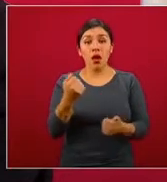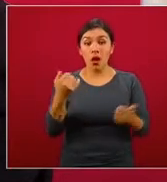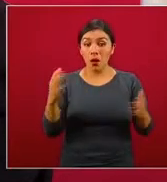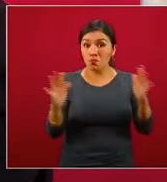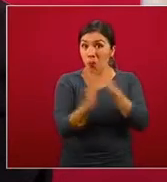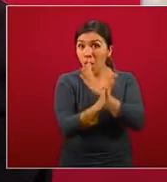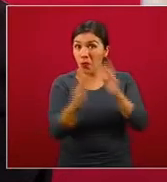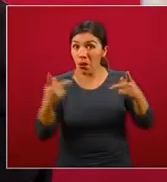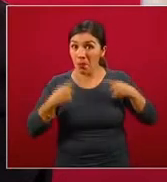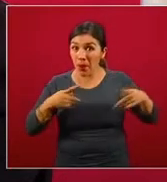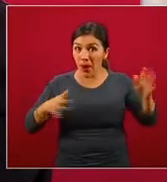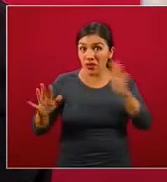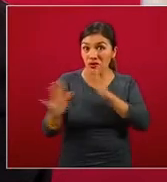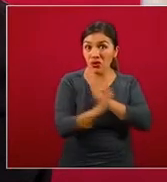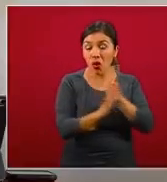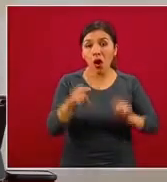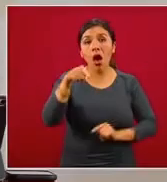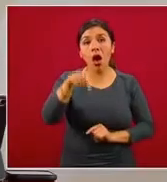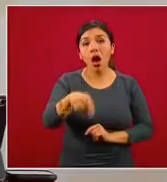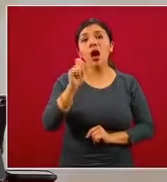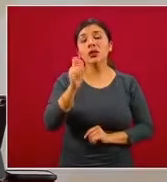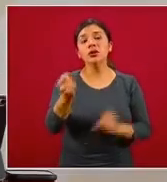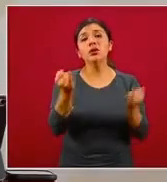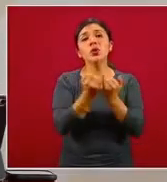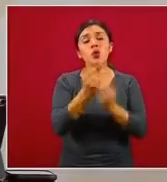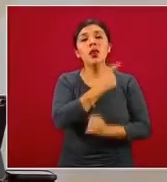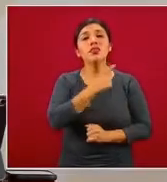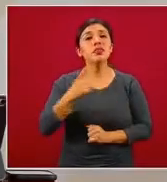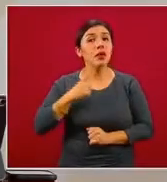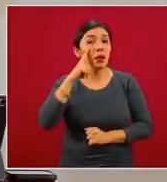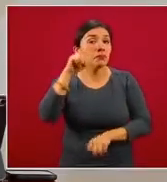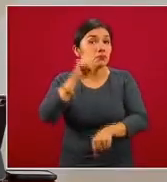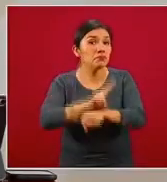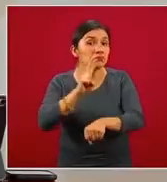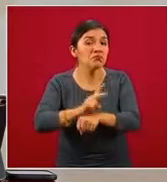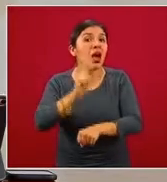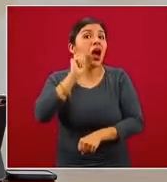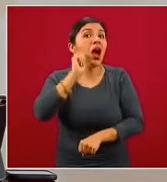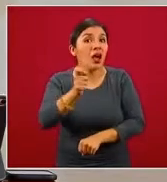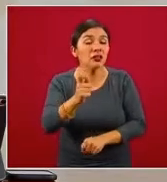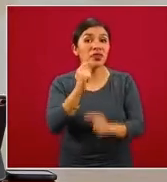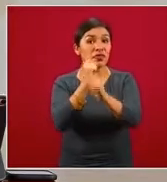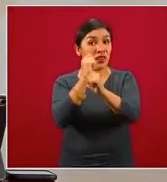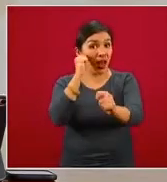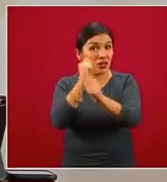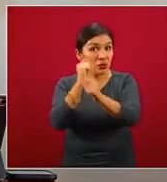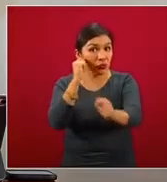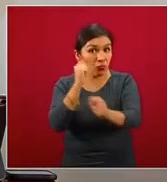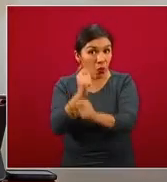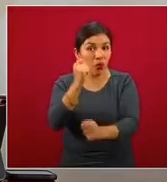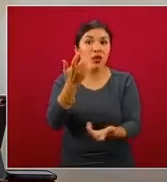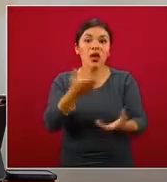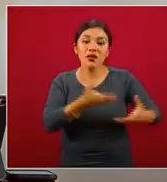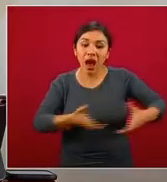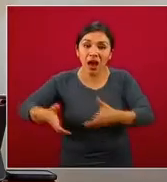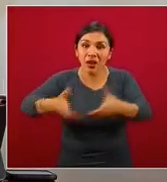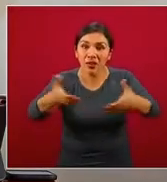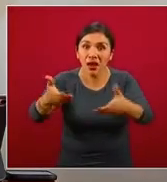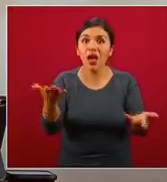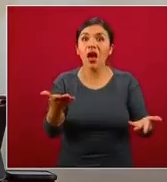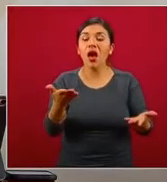I mean, if there is enough infrastructure, personal protective equipment locally,